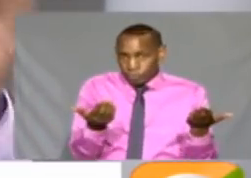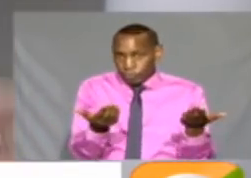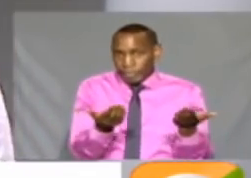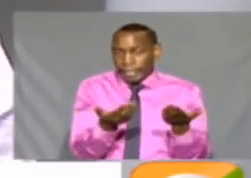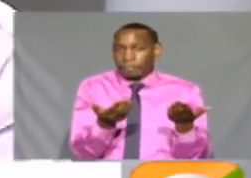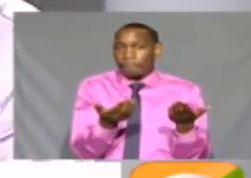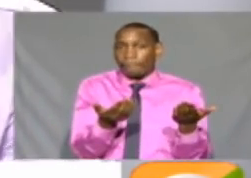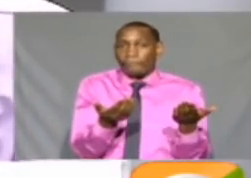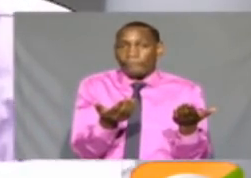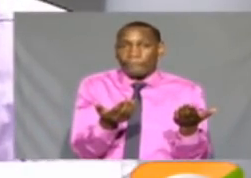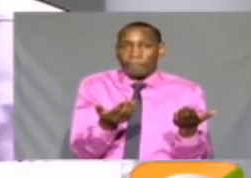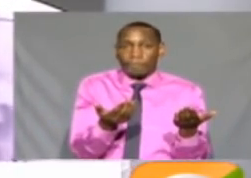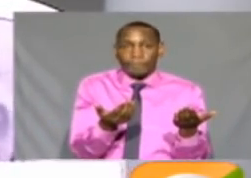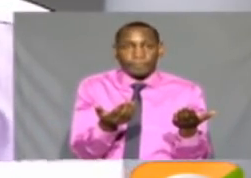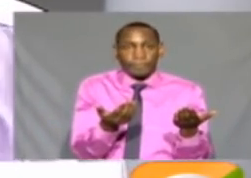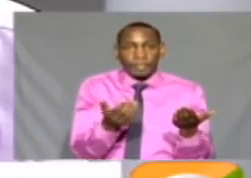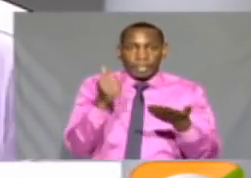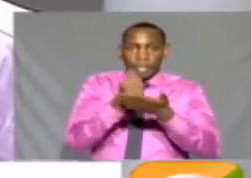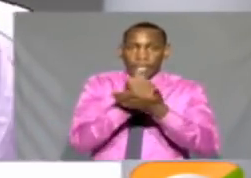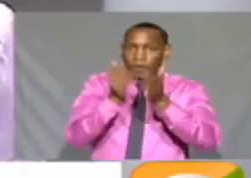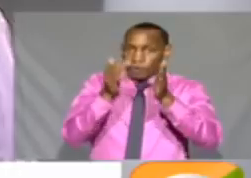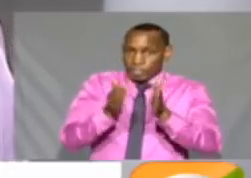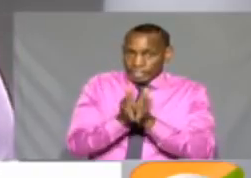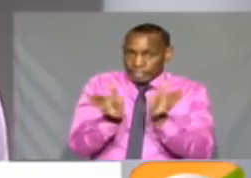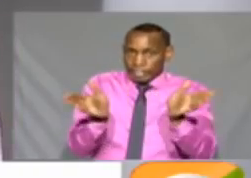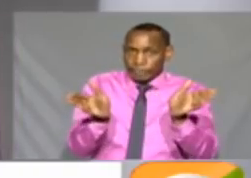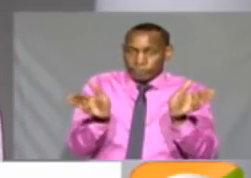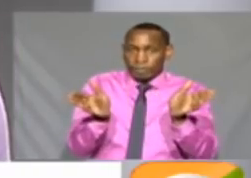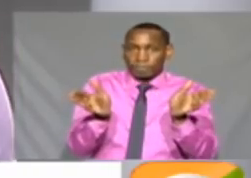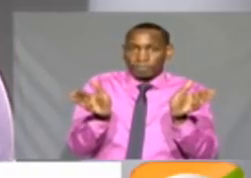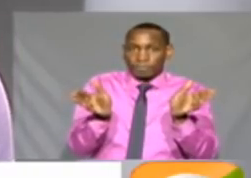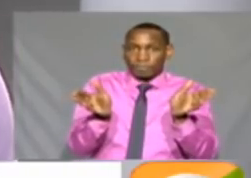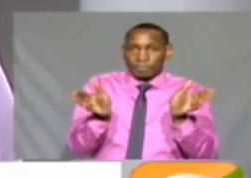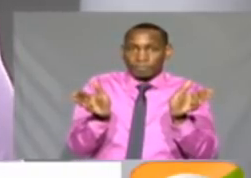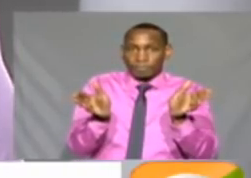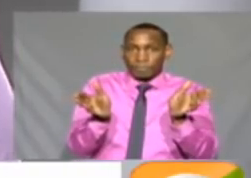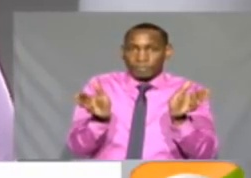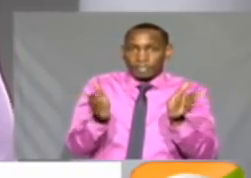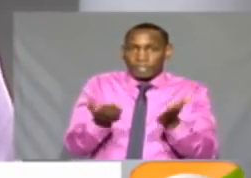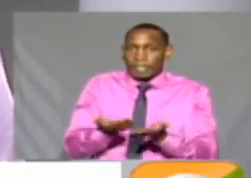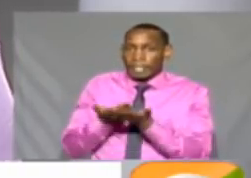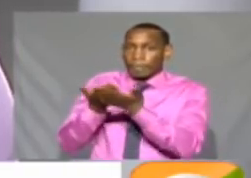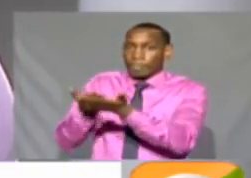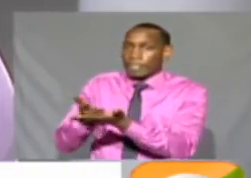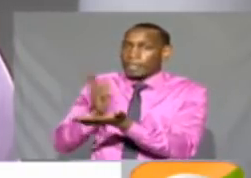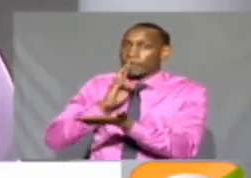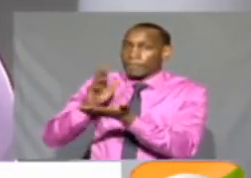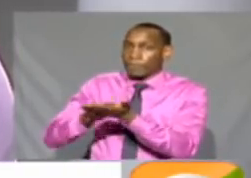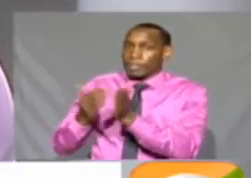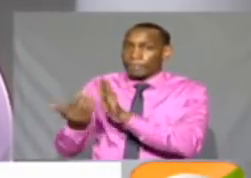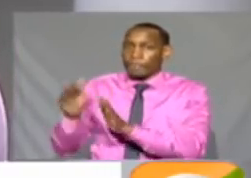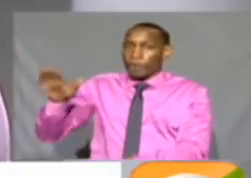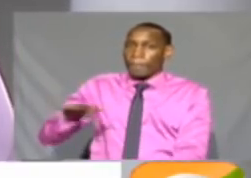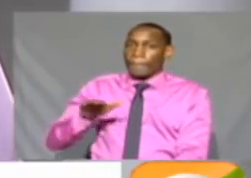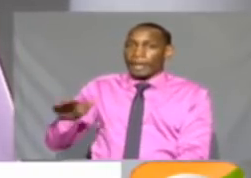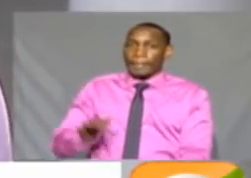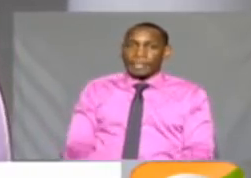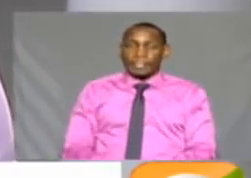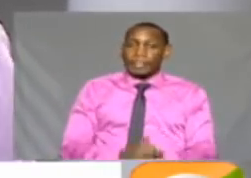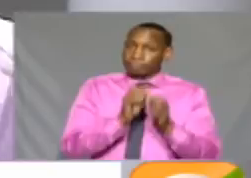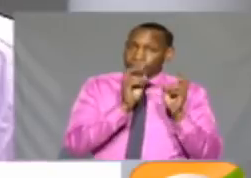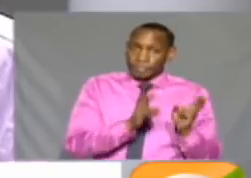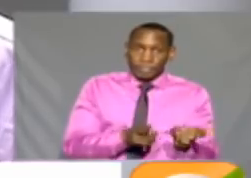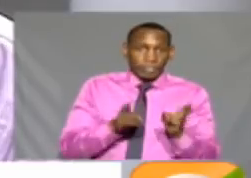Francis, where the Auditor General gives such a damning report, it's tabled in Parliament and